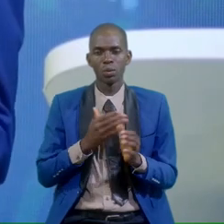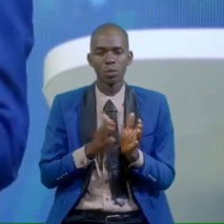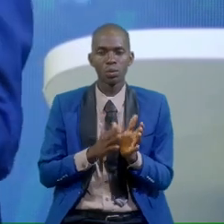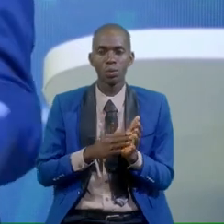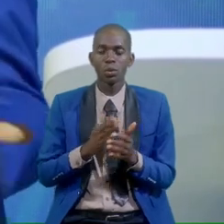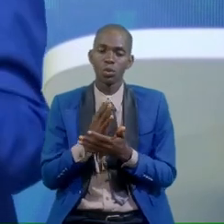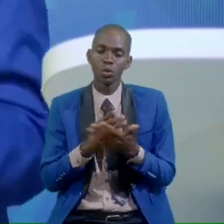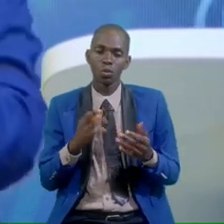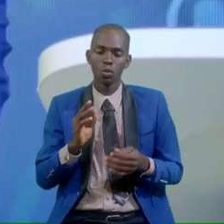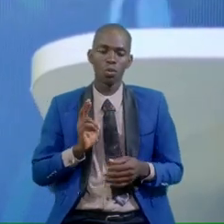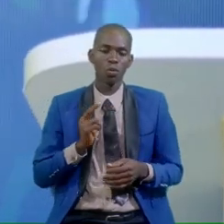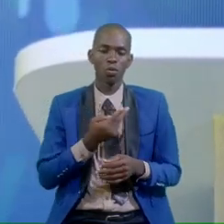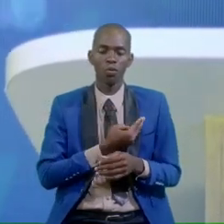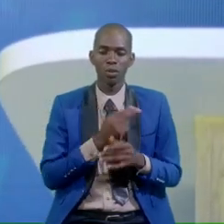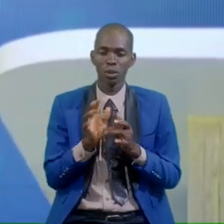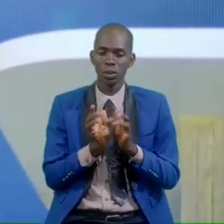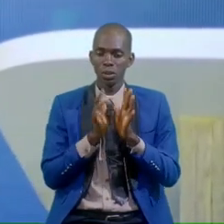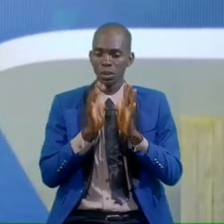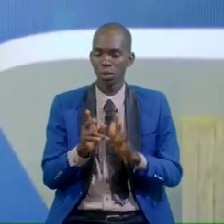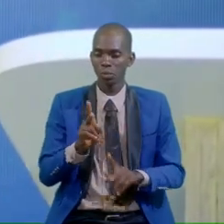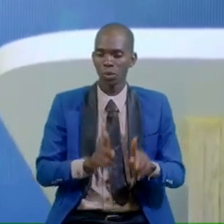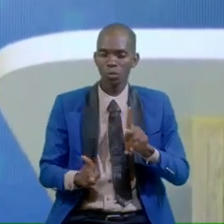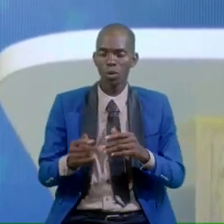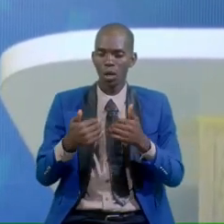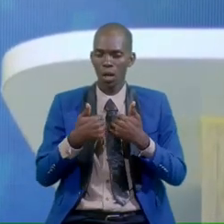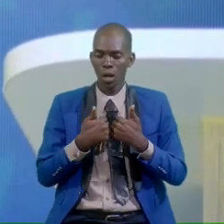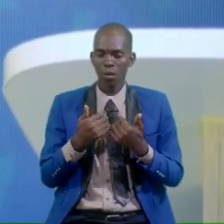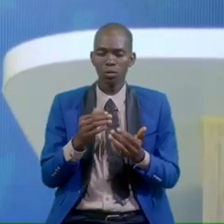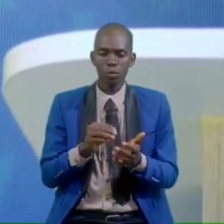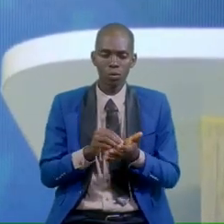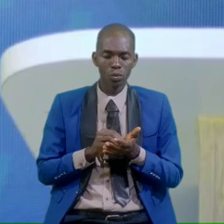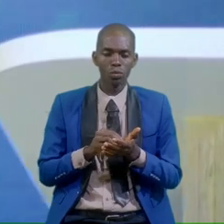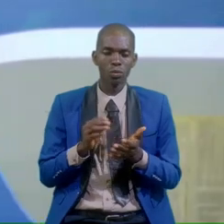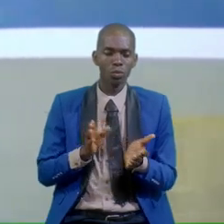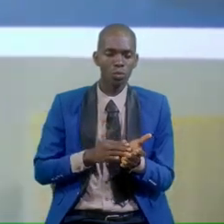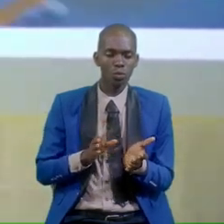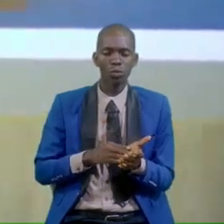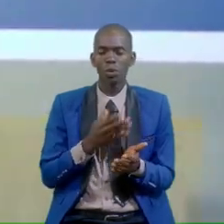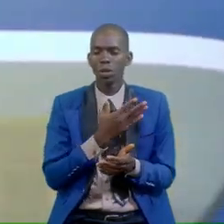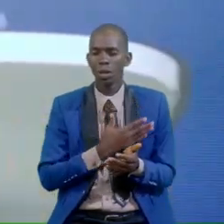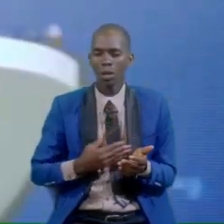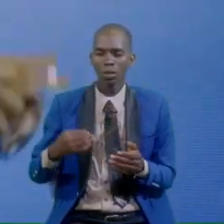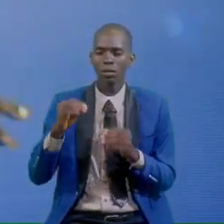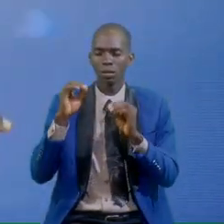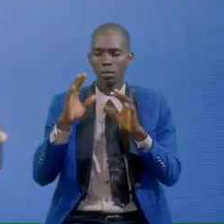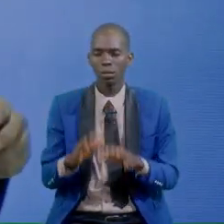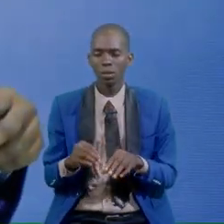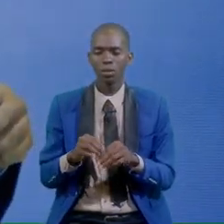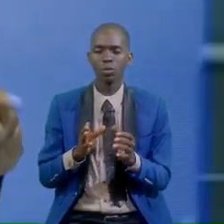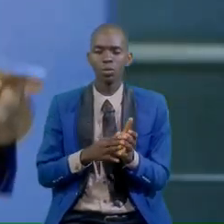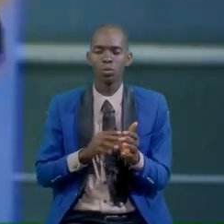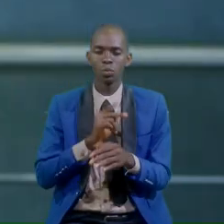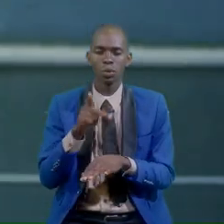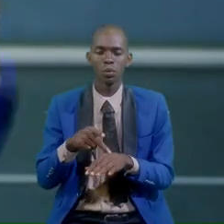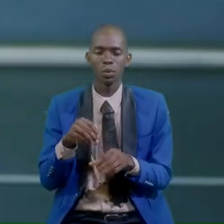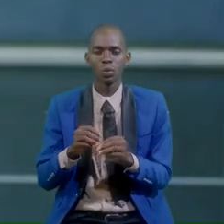are proprietors, proprietresses. We cannot even tell our young people, this is wrong. We cannot go to our office and